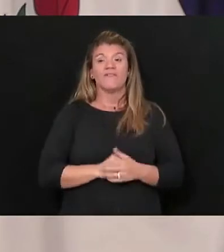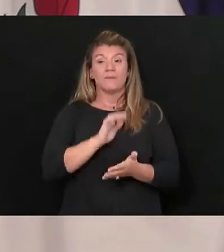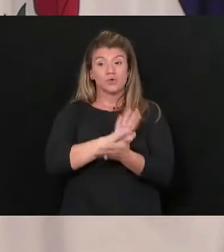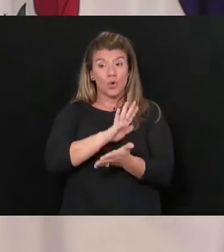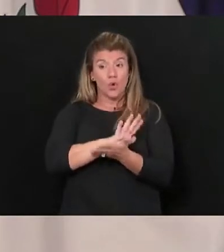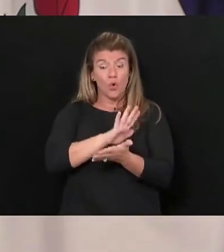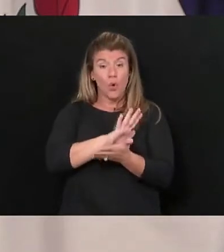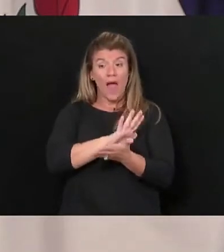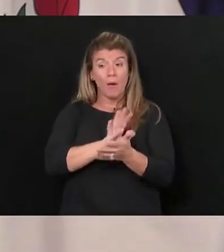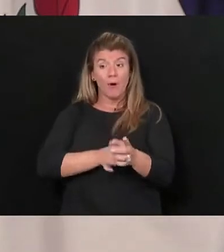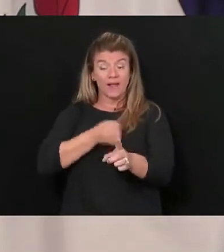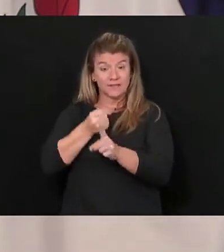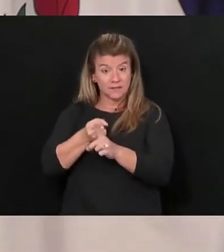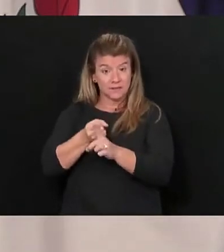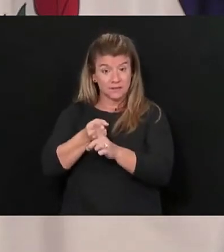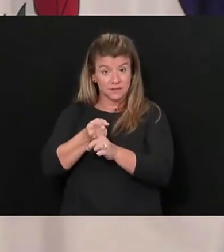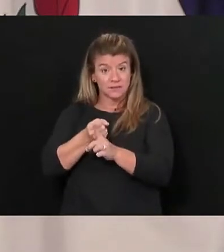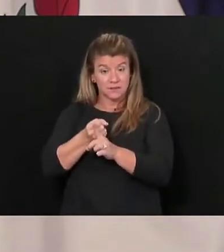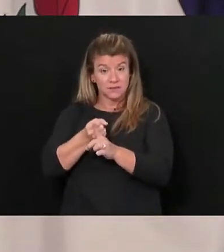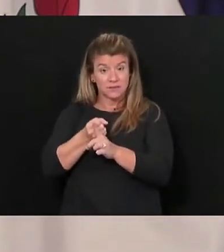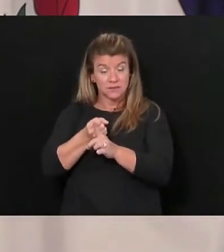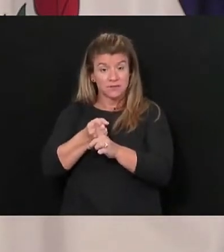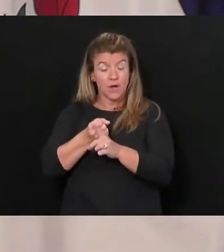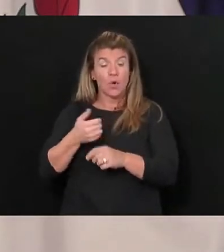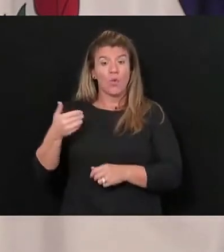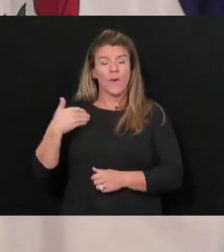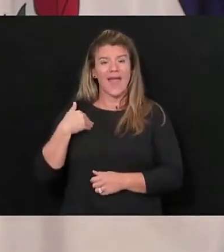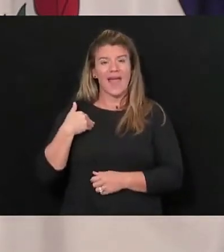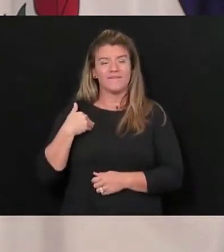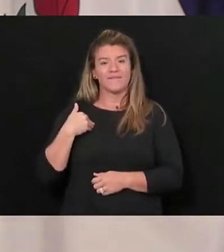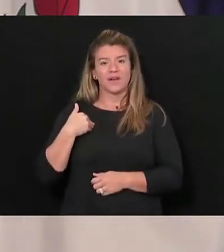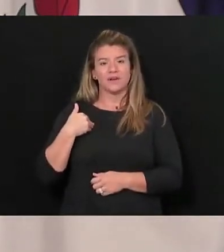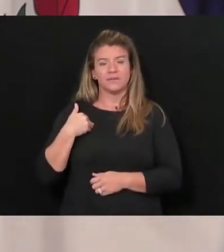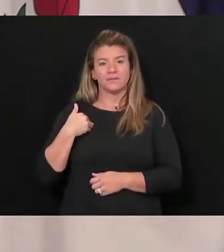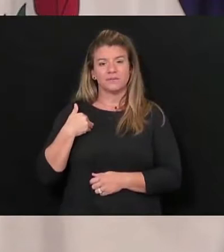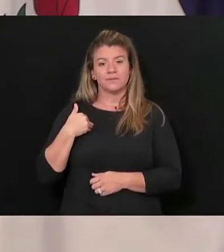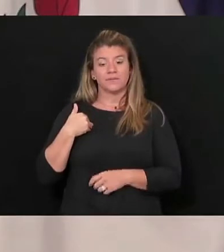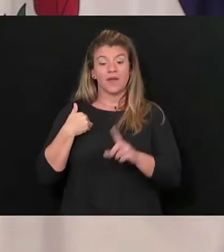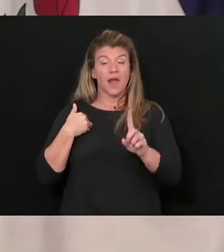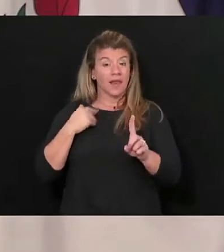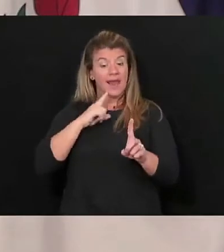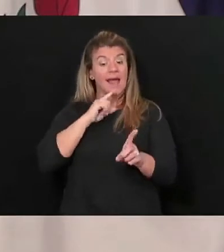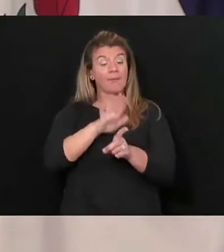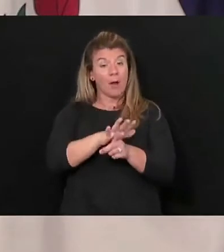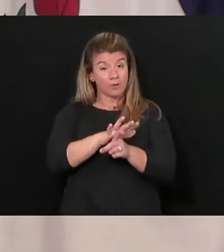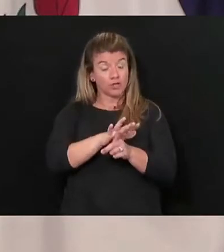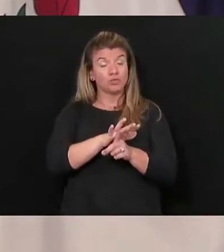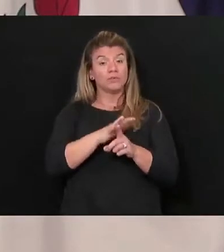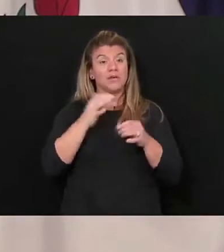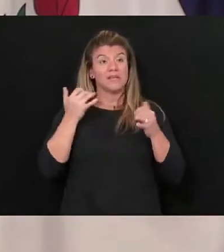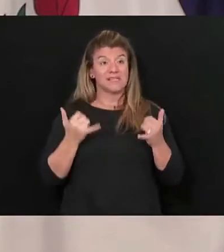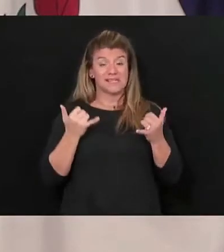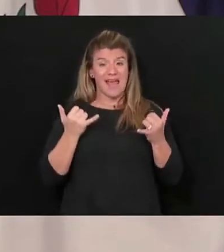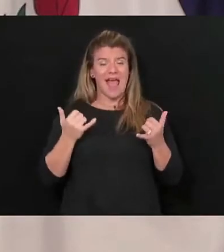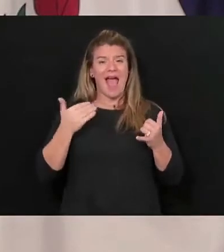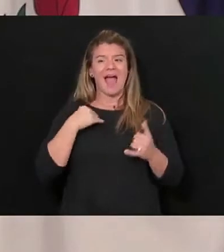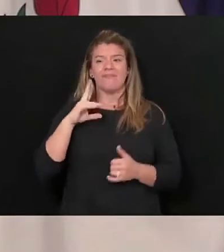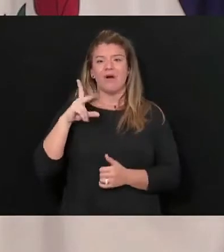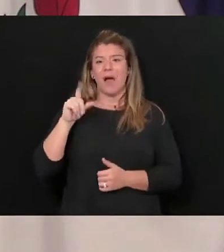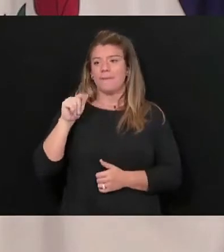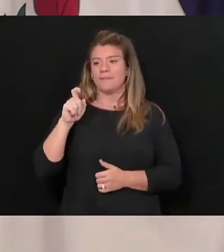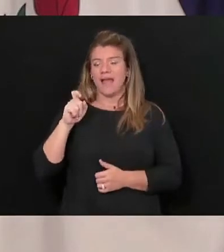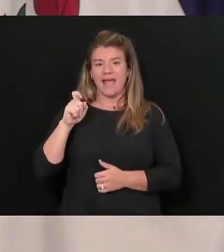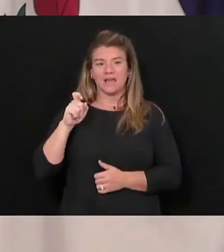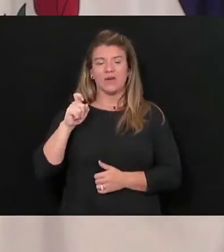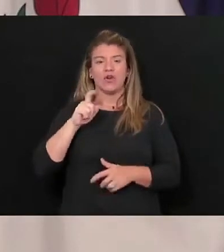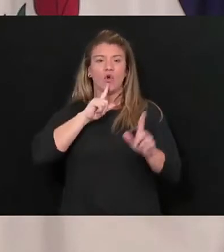school outbreaks, we have, as I promised you on Wednesday today, I have an update on reporting